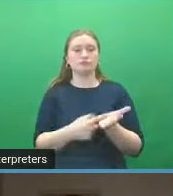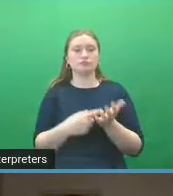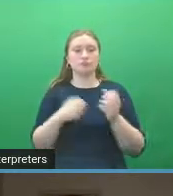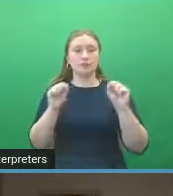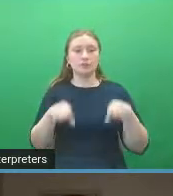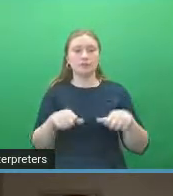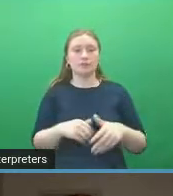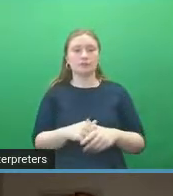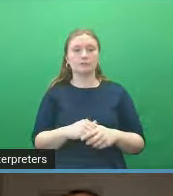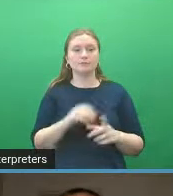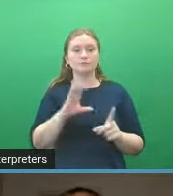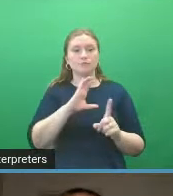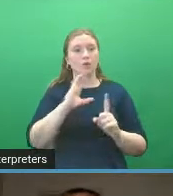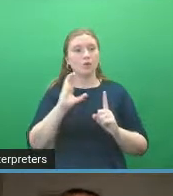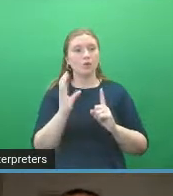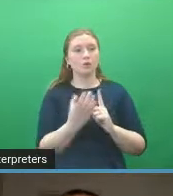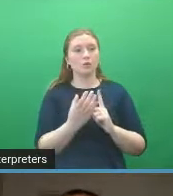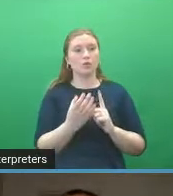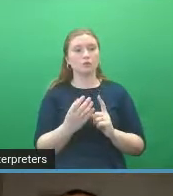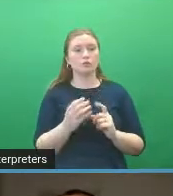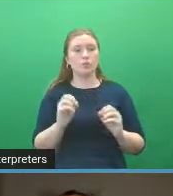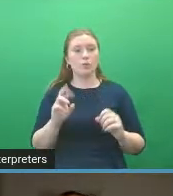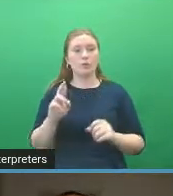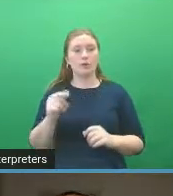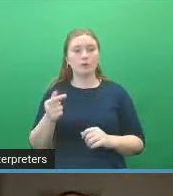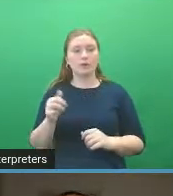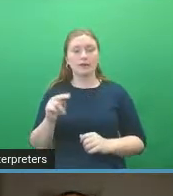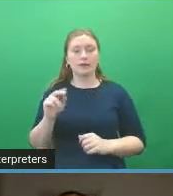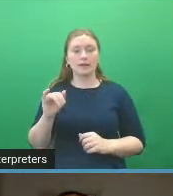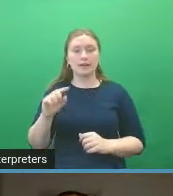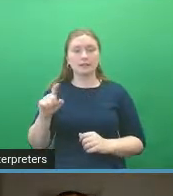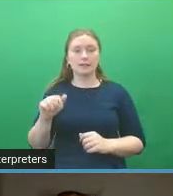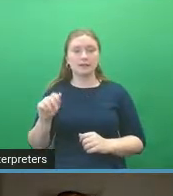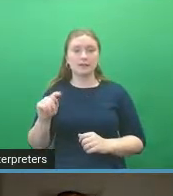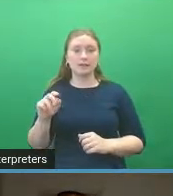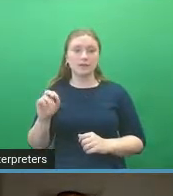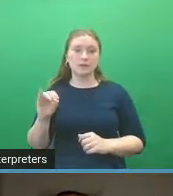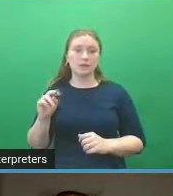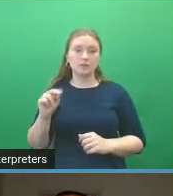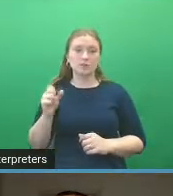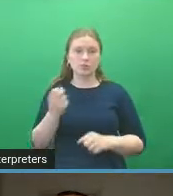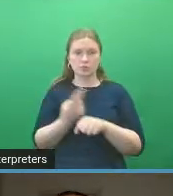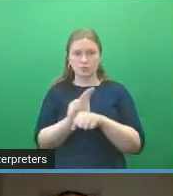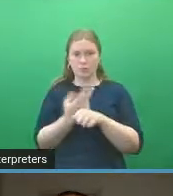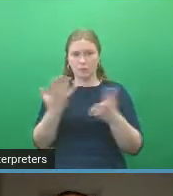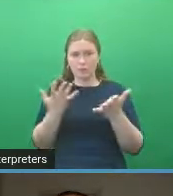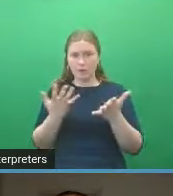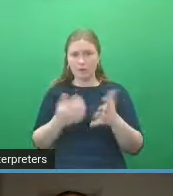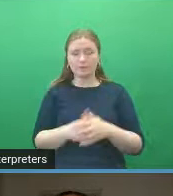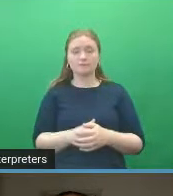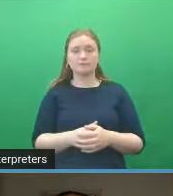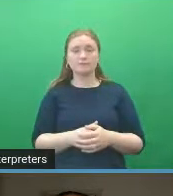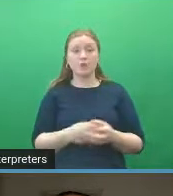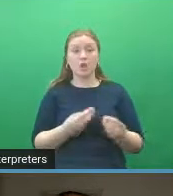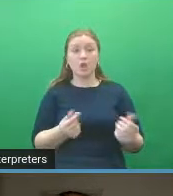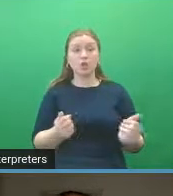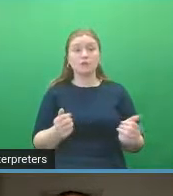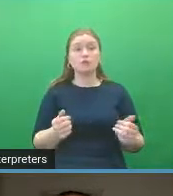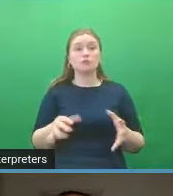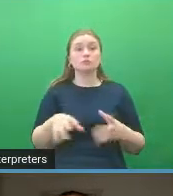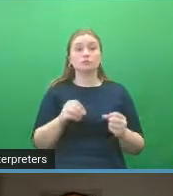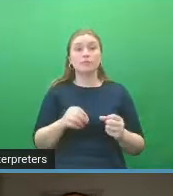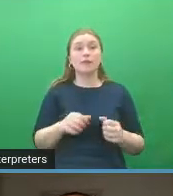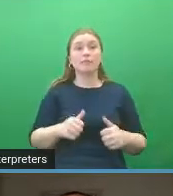cultural organizations are creating to increase engagement with online visitors. Some take more of a live question and